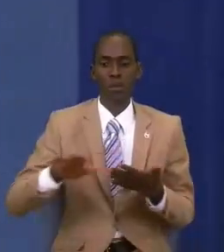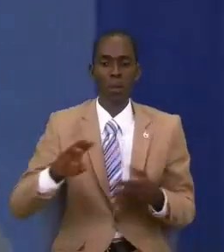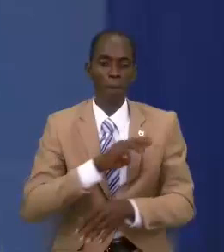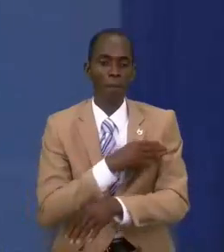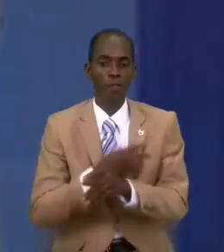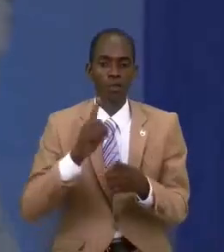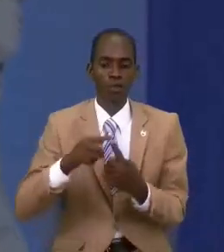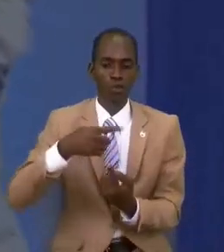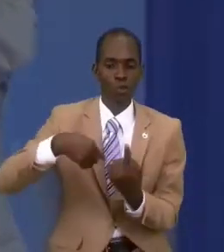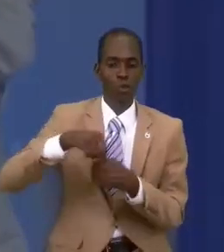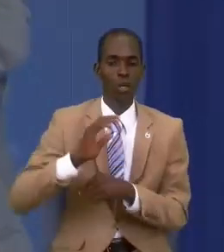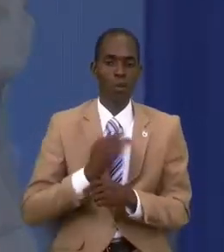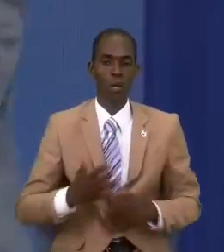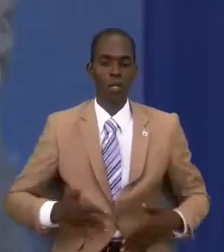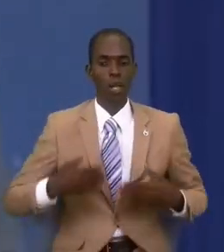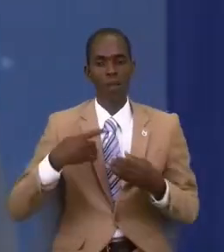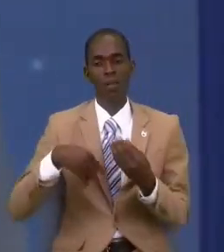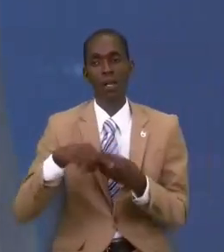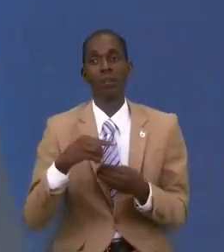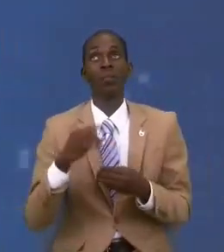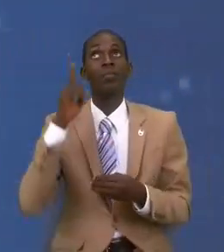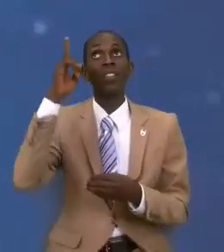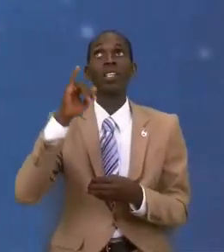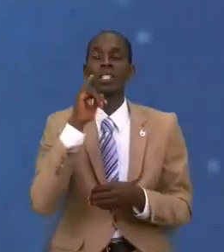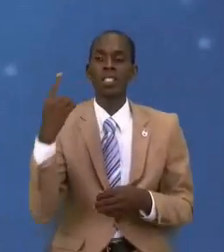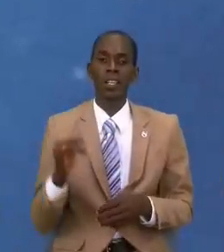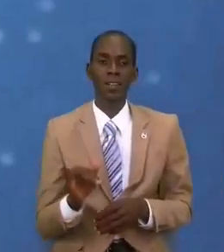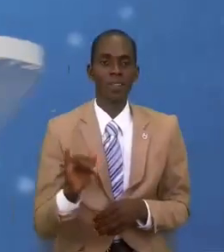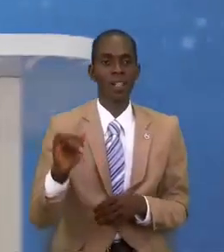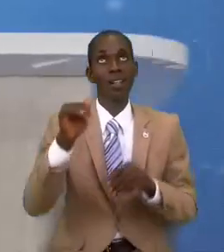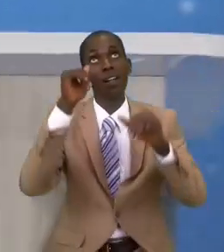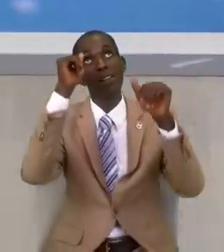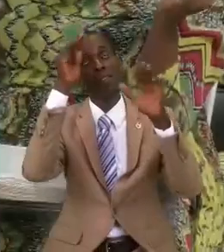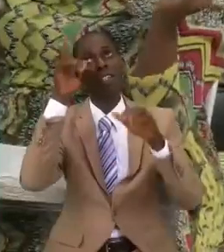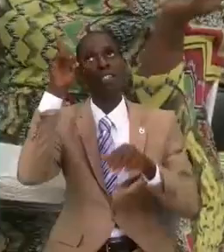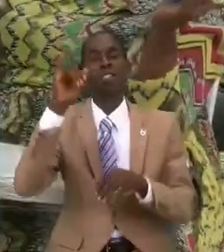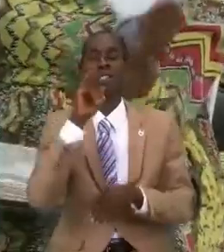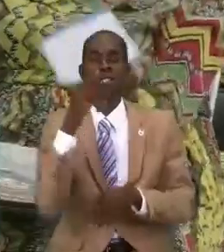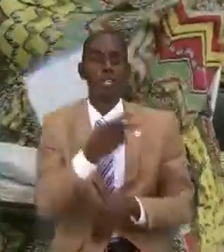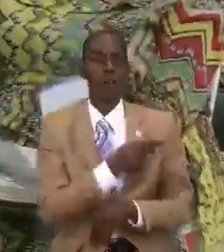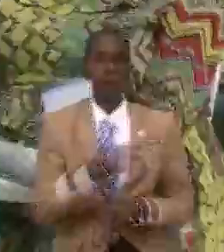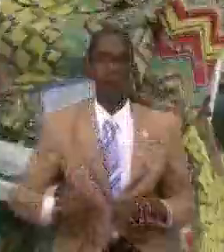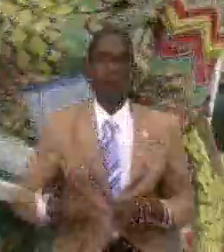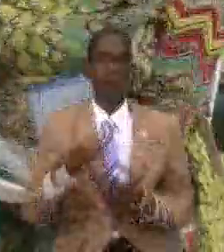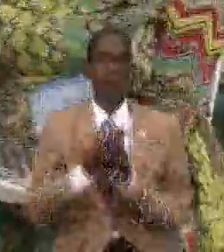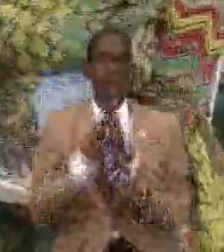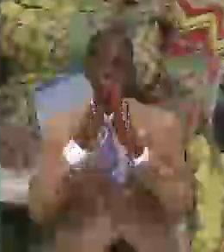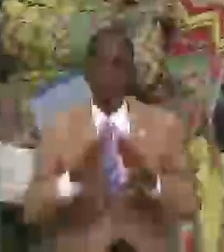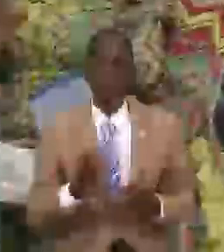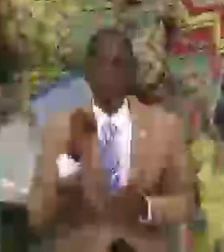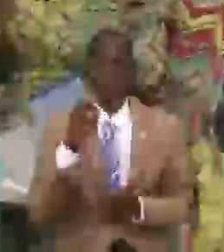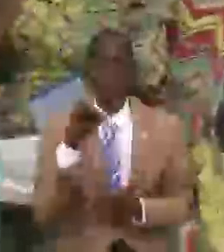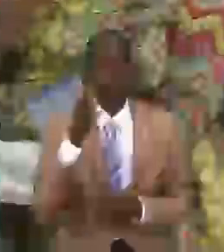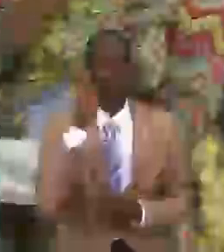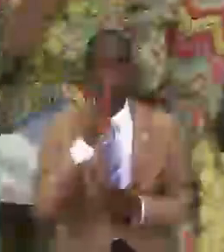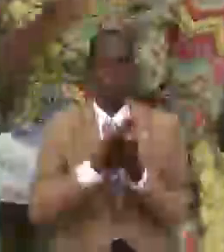everlasting Father. He is the Prince of Peace, and so there will be peace in our hearts. There will be peace in our soul. There